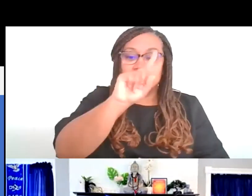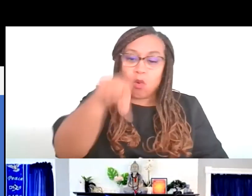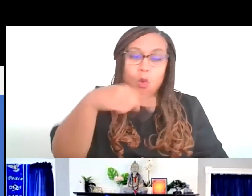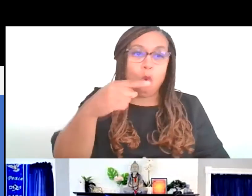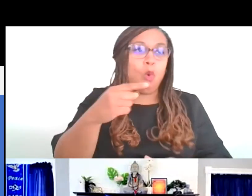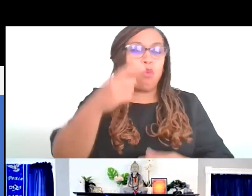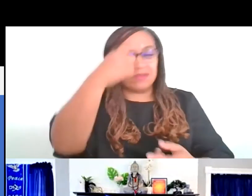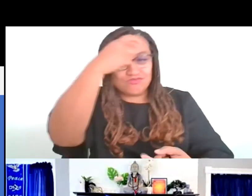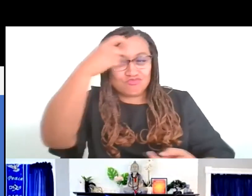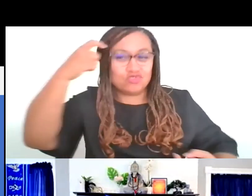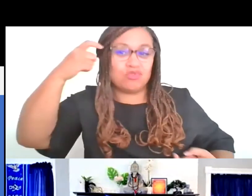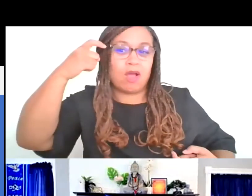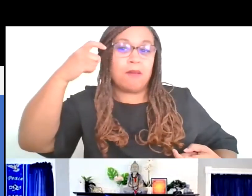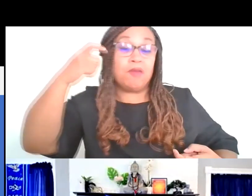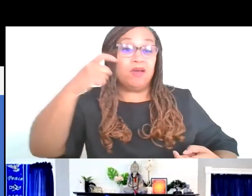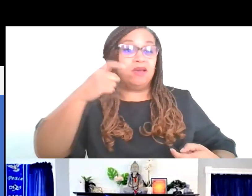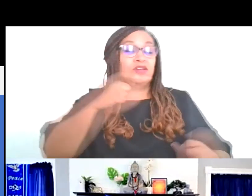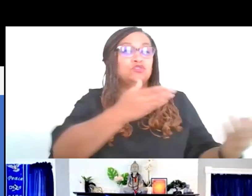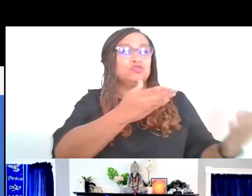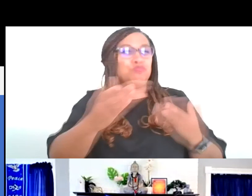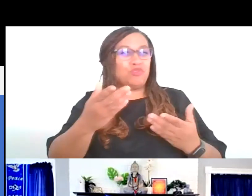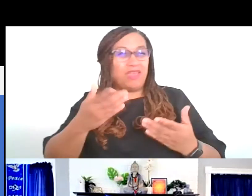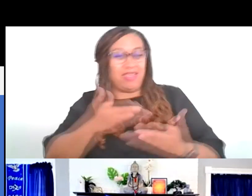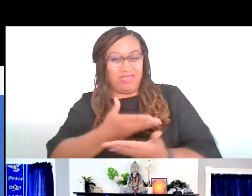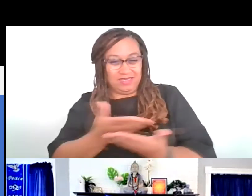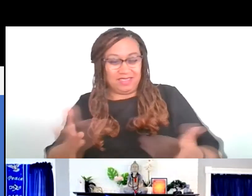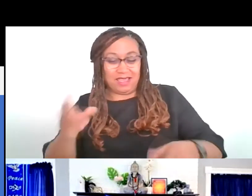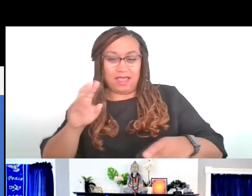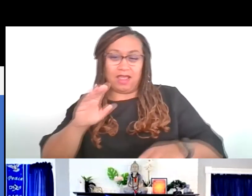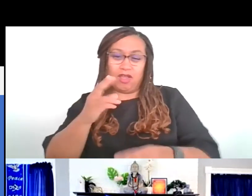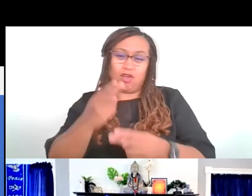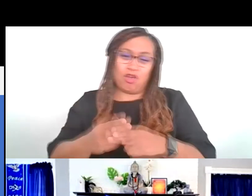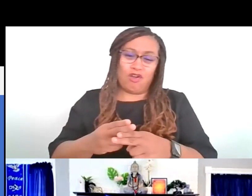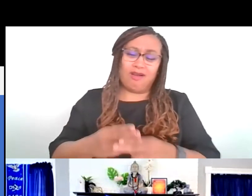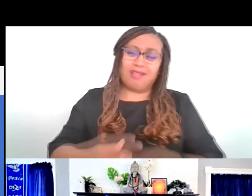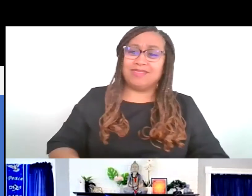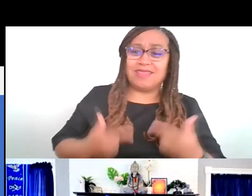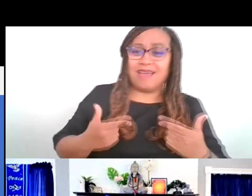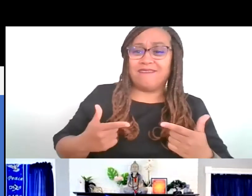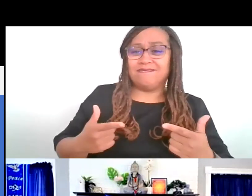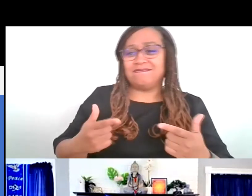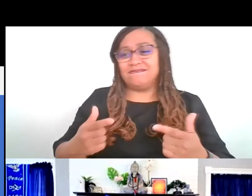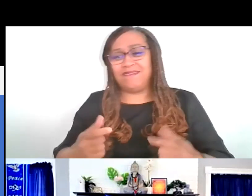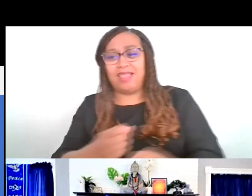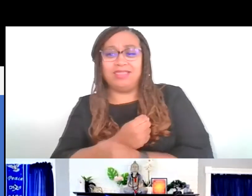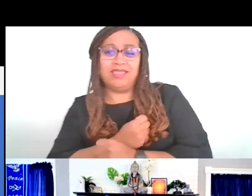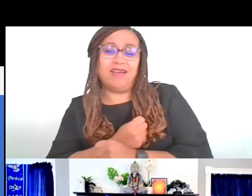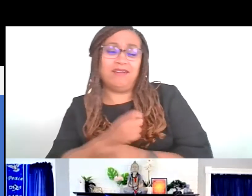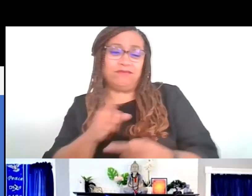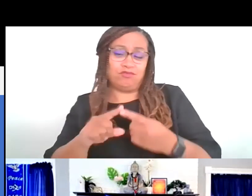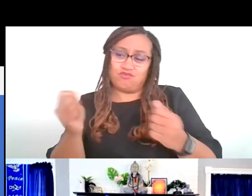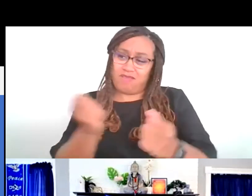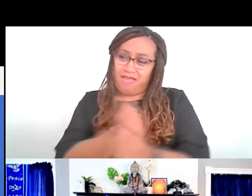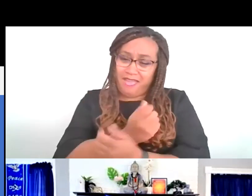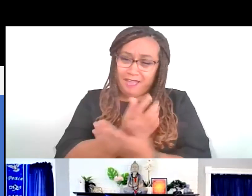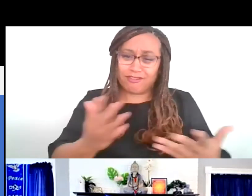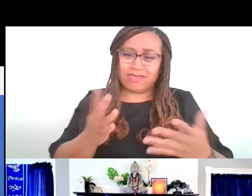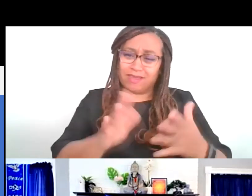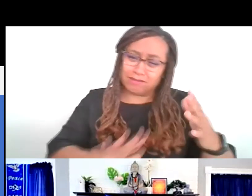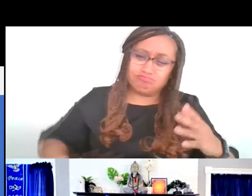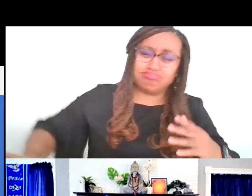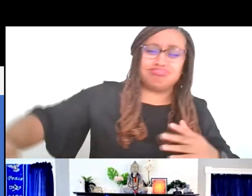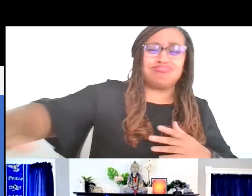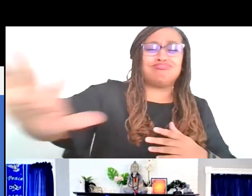this thing called life and love to everything on the face of this planet, every rock,